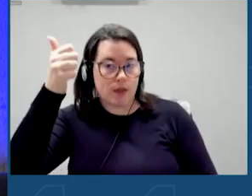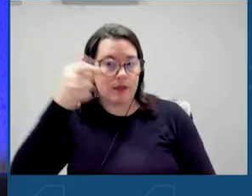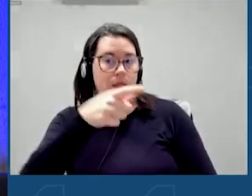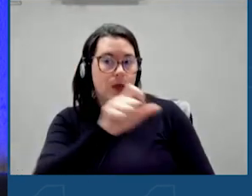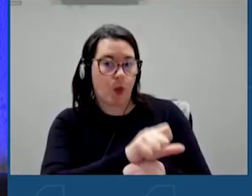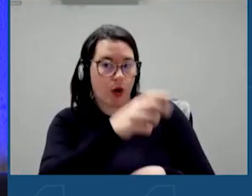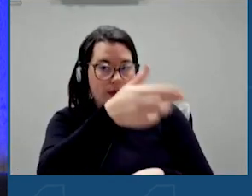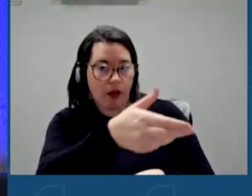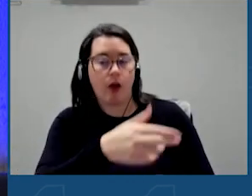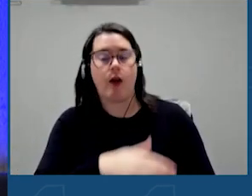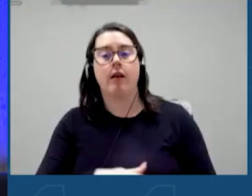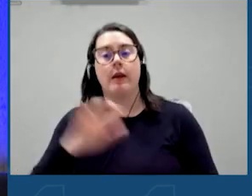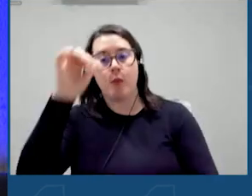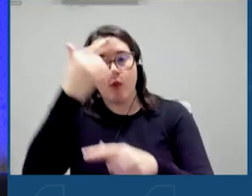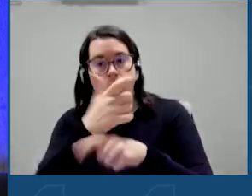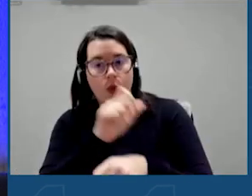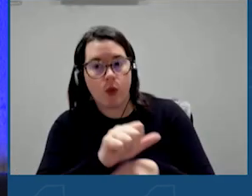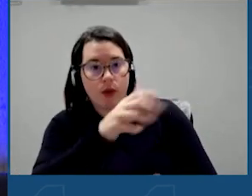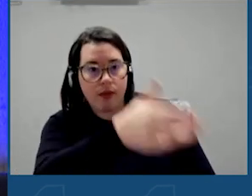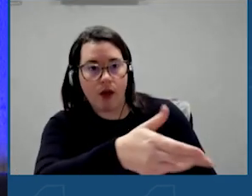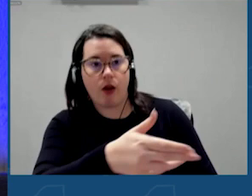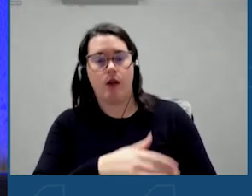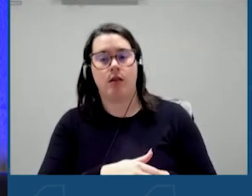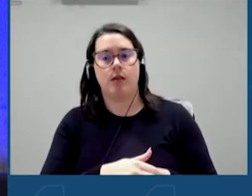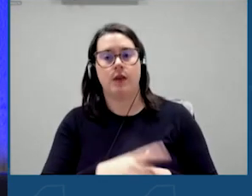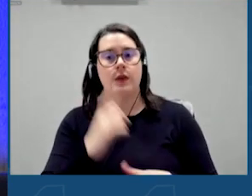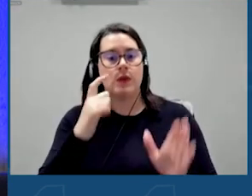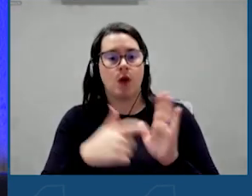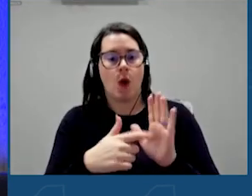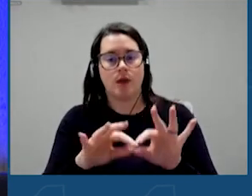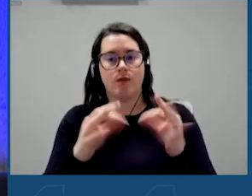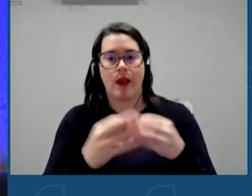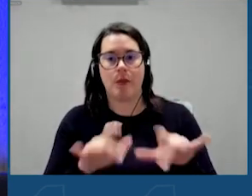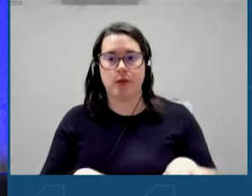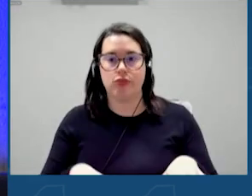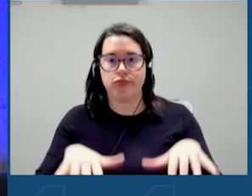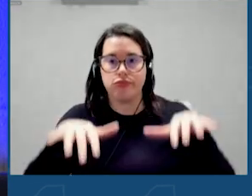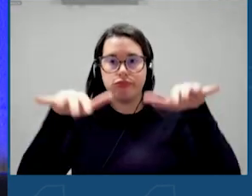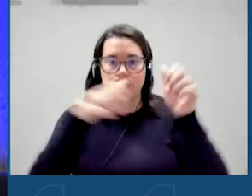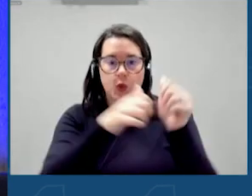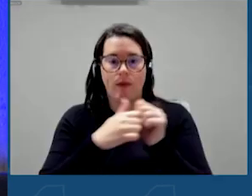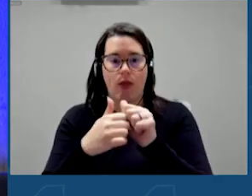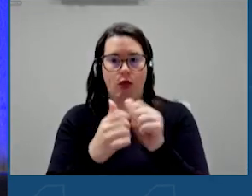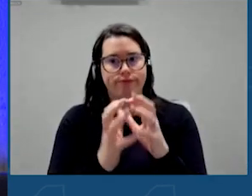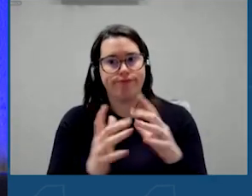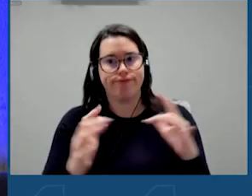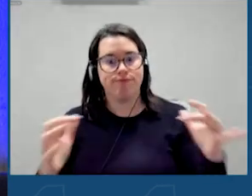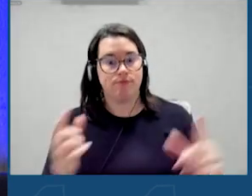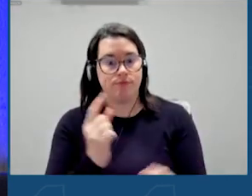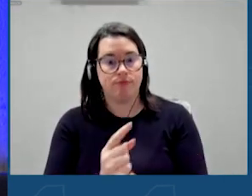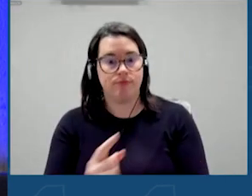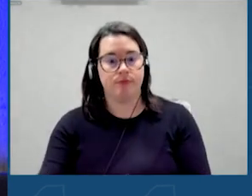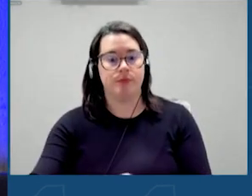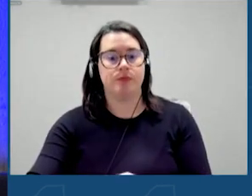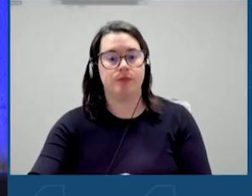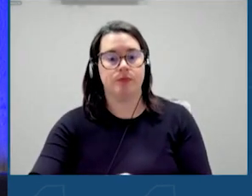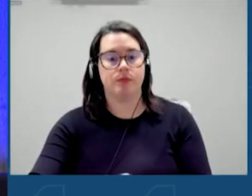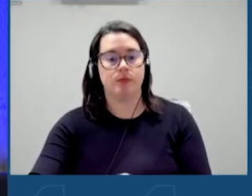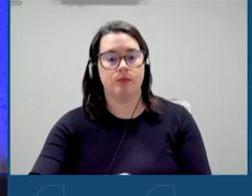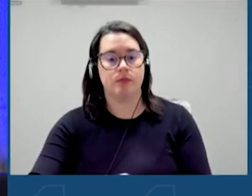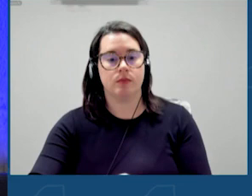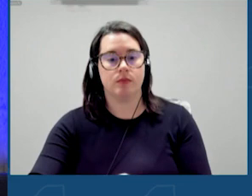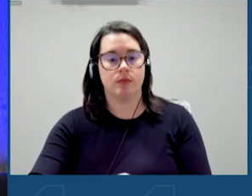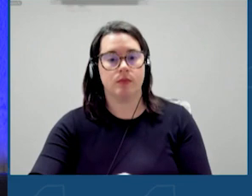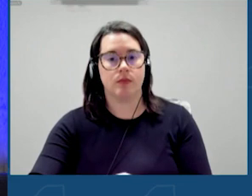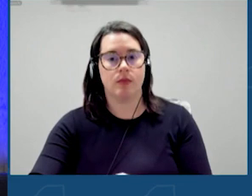steel plant. And you could see families growing up together, which is why I'm going to get to the place where you